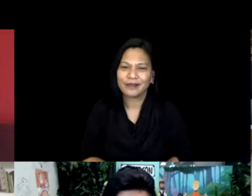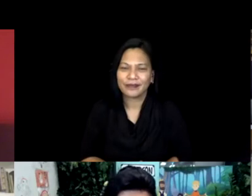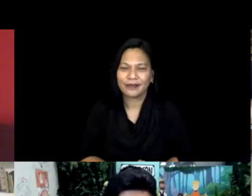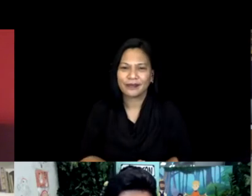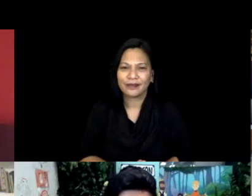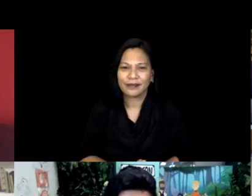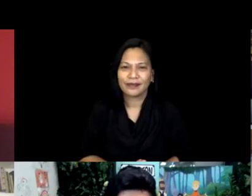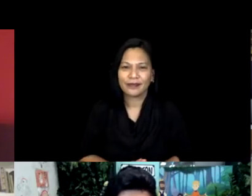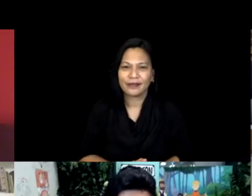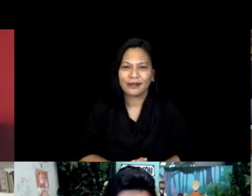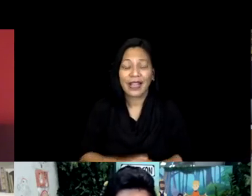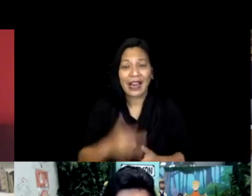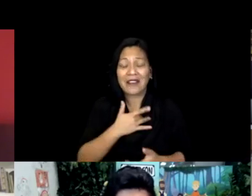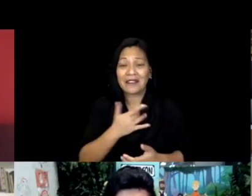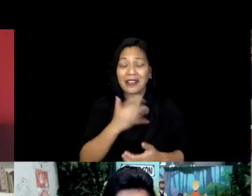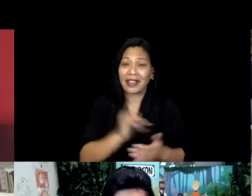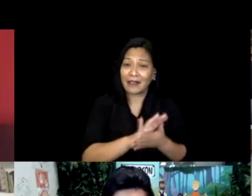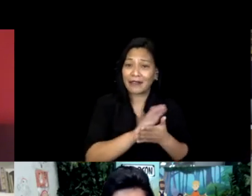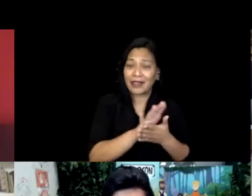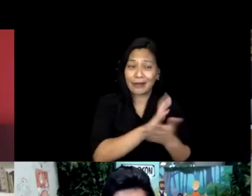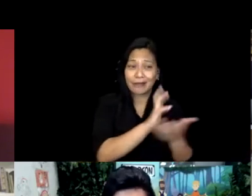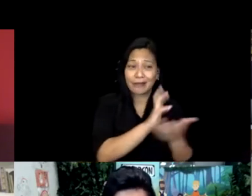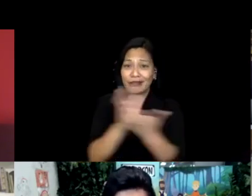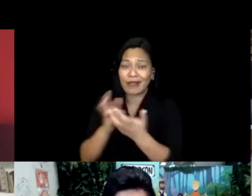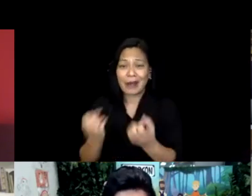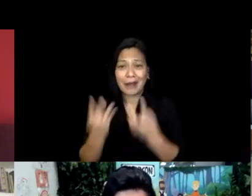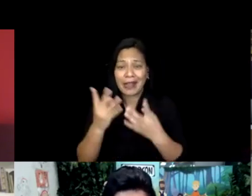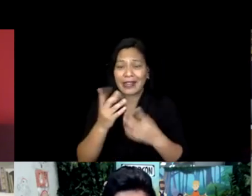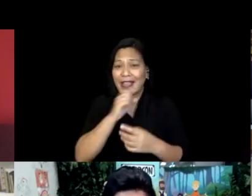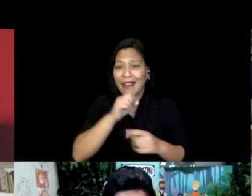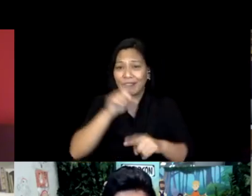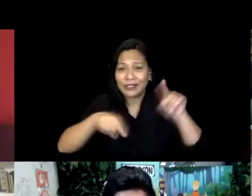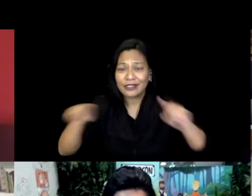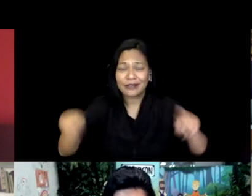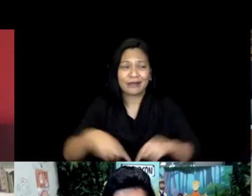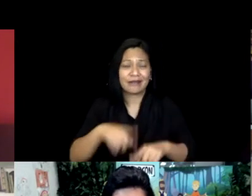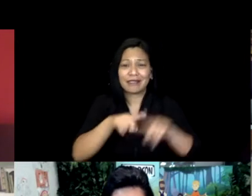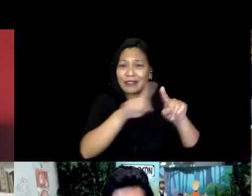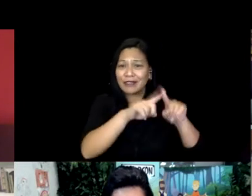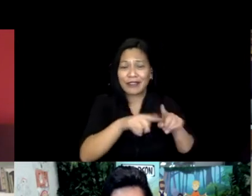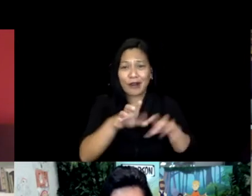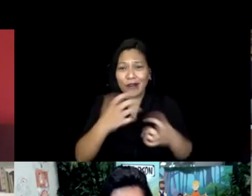For a lot of different audiences, a lot of different ages. Like it was curiosity and openness that people